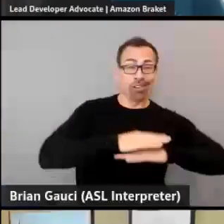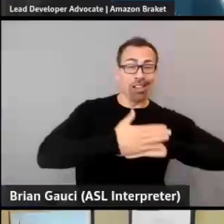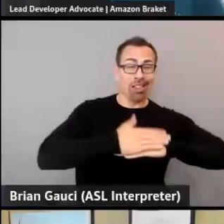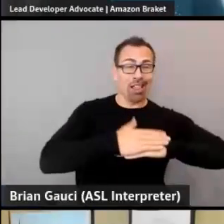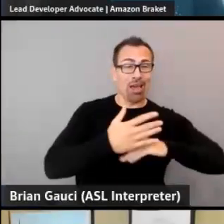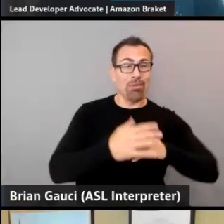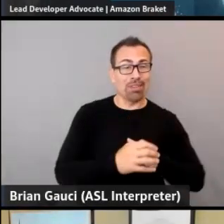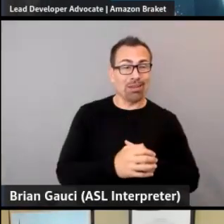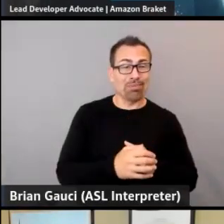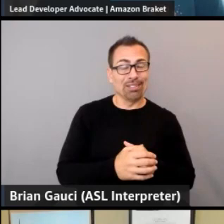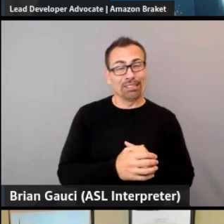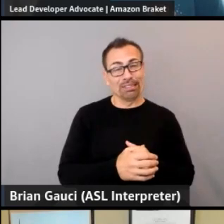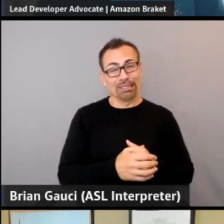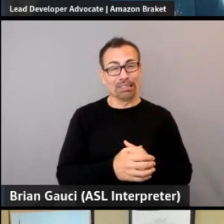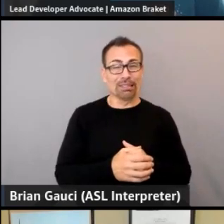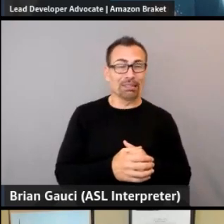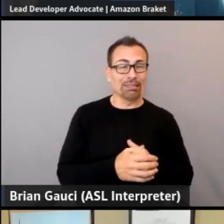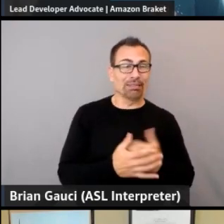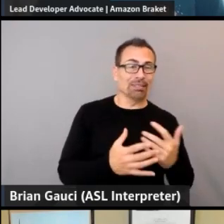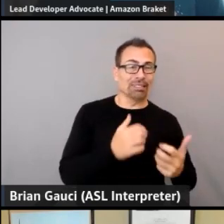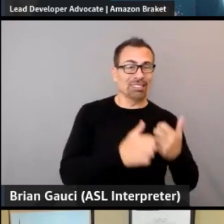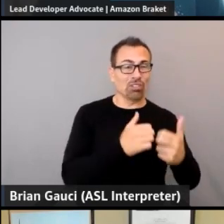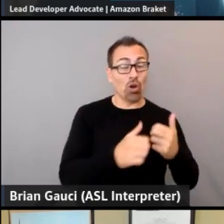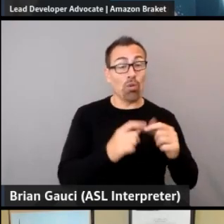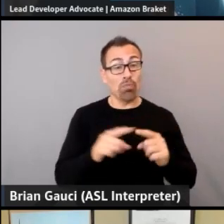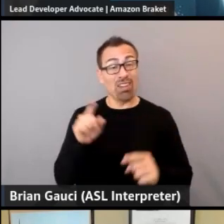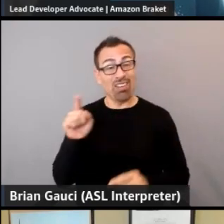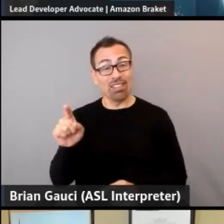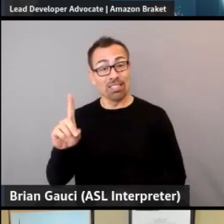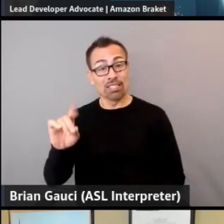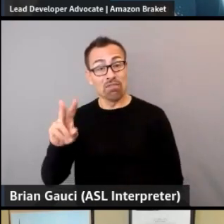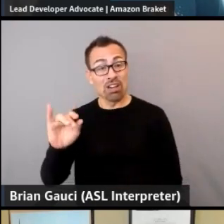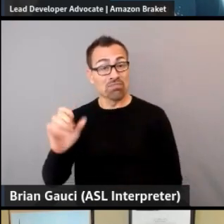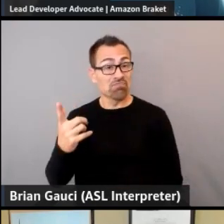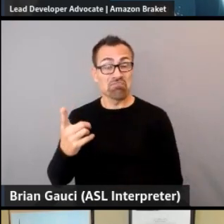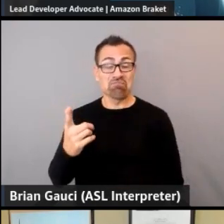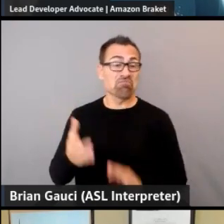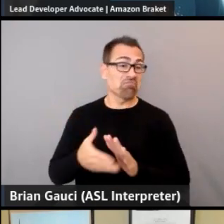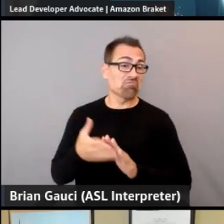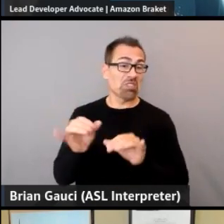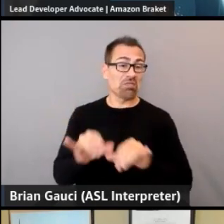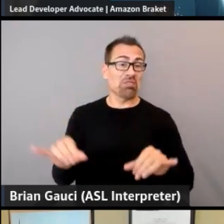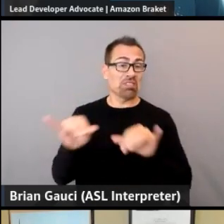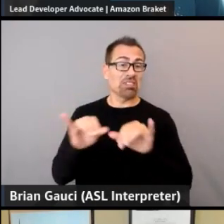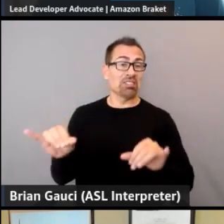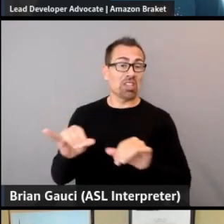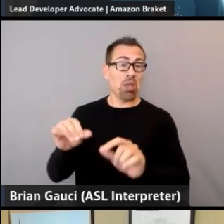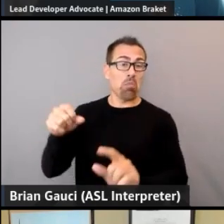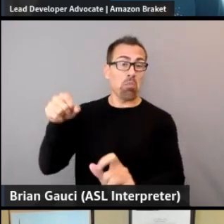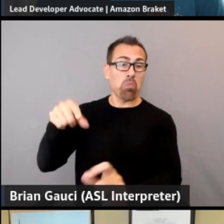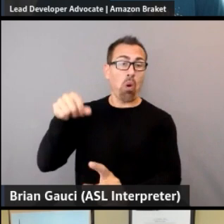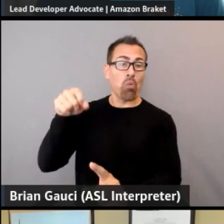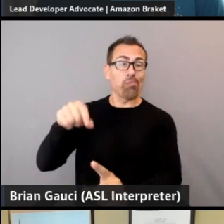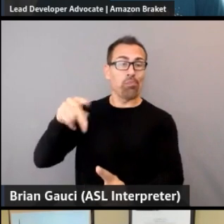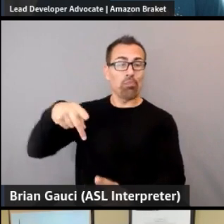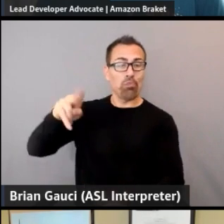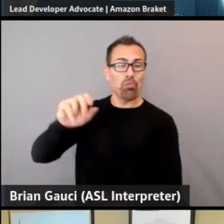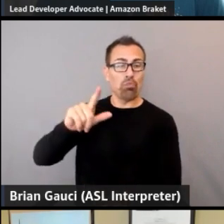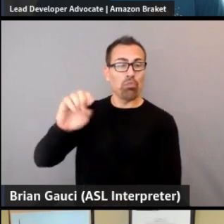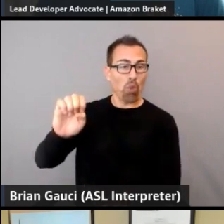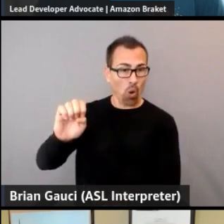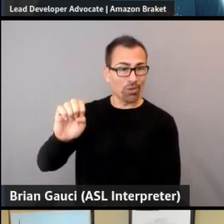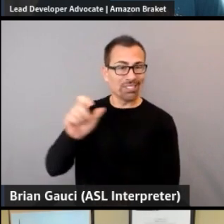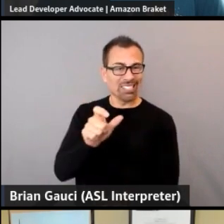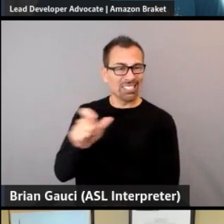really difficult. But on that device, I can just basically run the same pulse sequence, but scaled up to a much larger system. And we